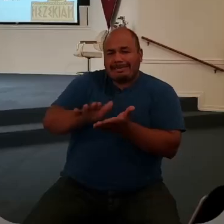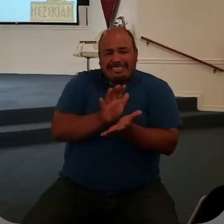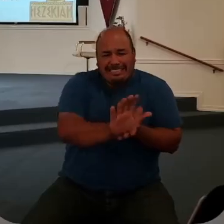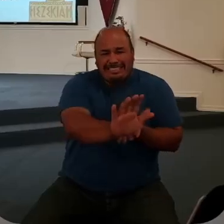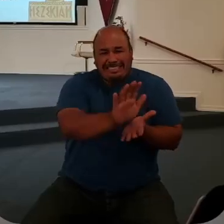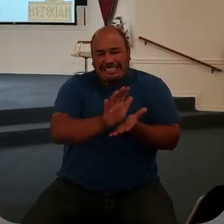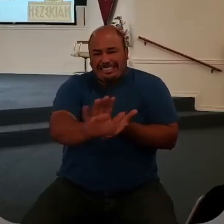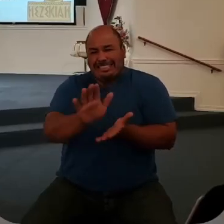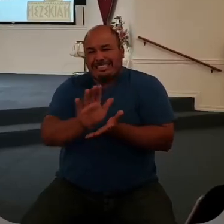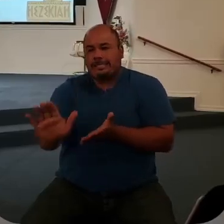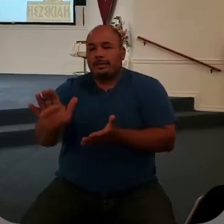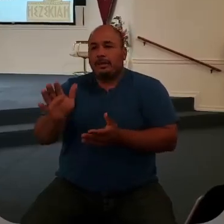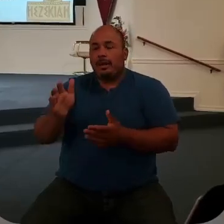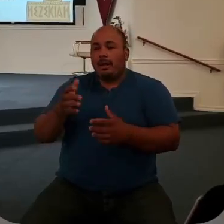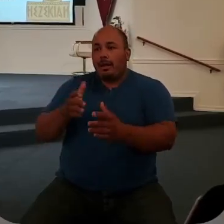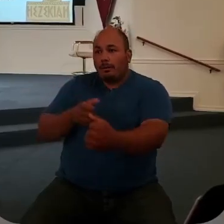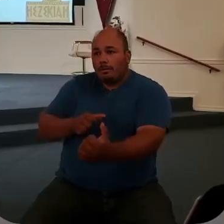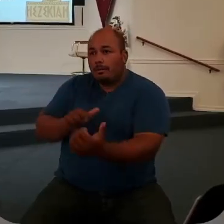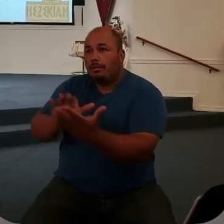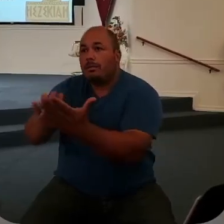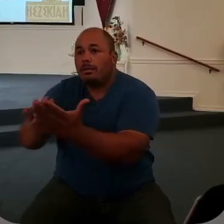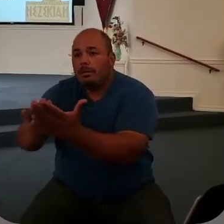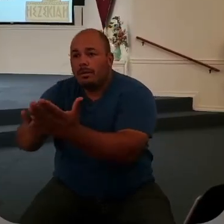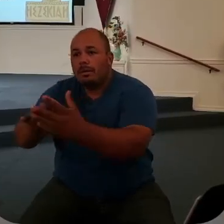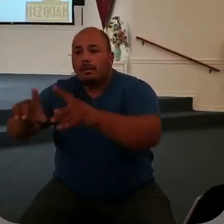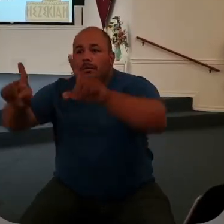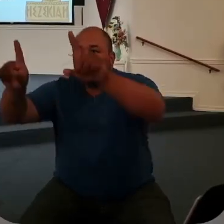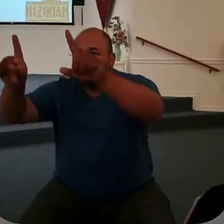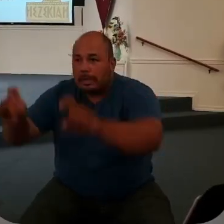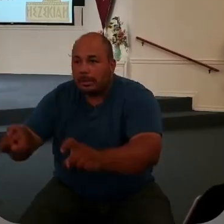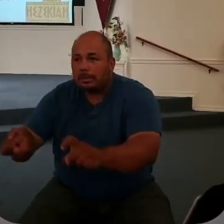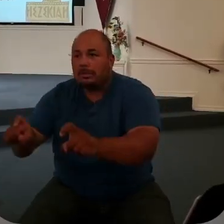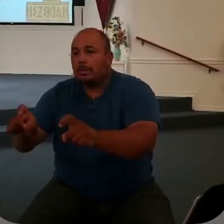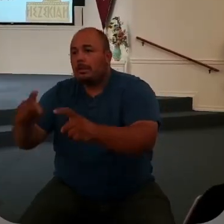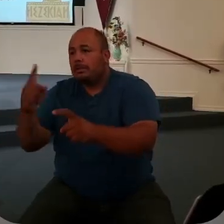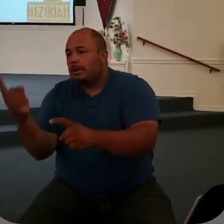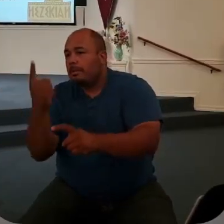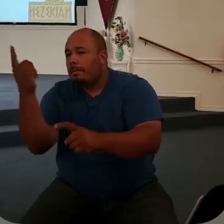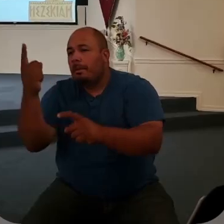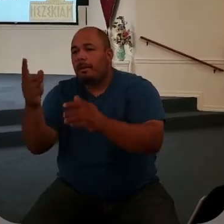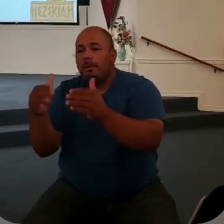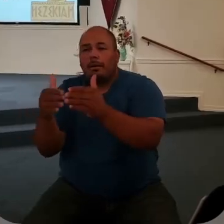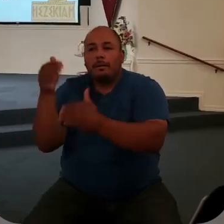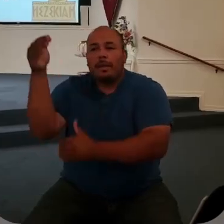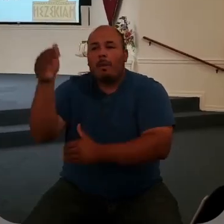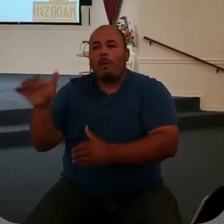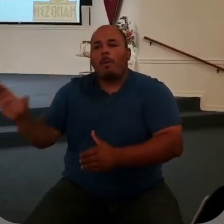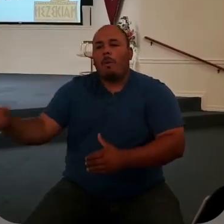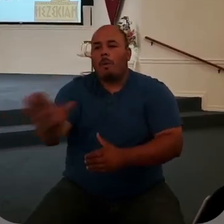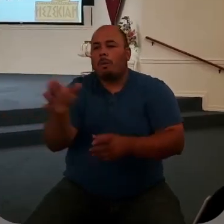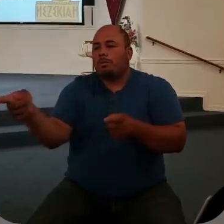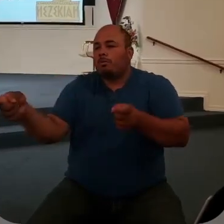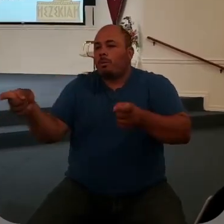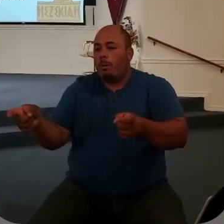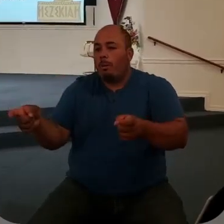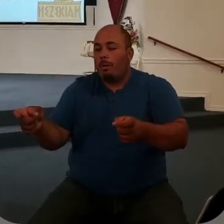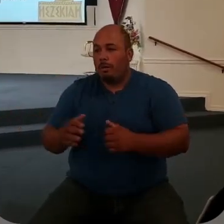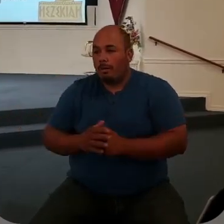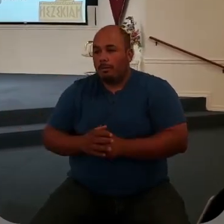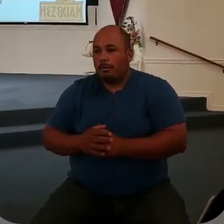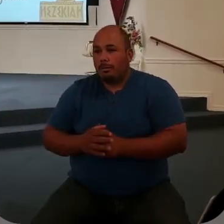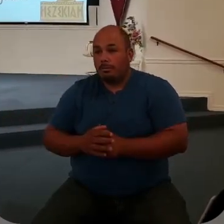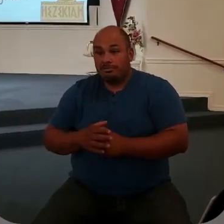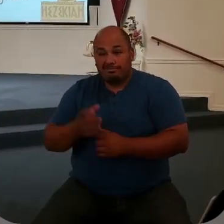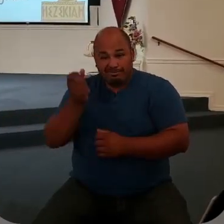faith-testing situation well beyond your control. Because being faithful to God, does not mean that you'll